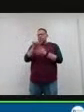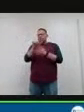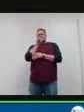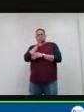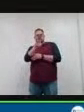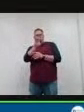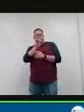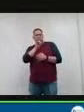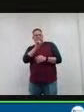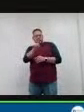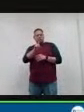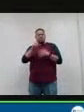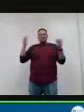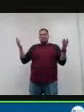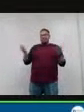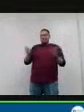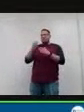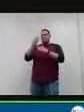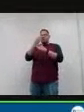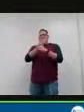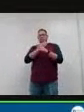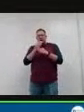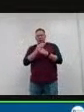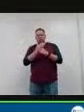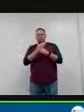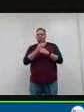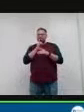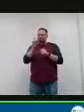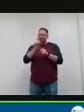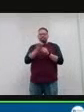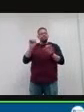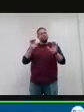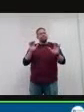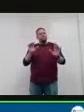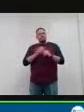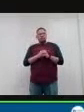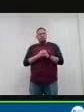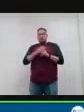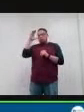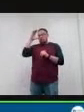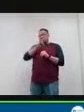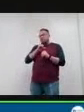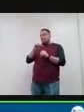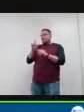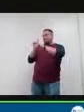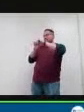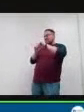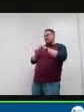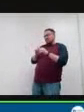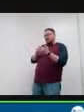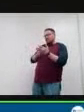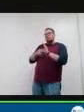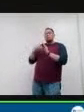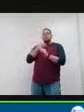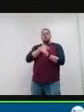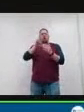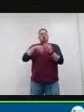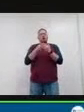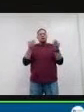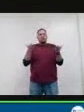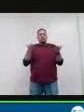present and share authentically. Assume a positive intent. We're all here working